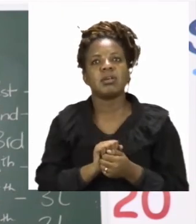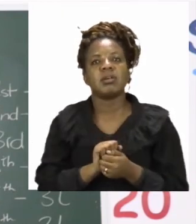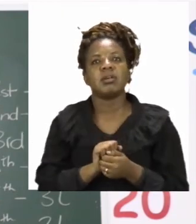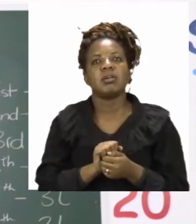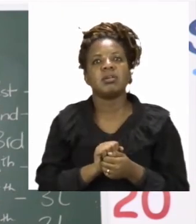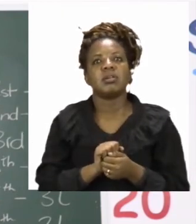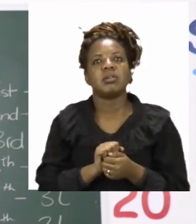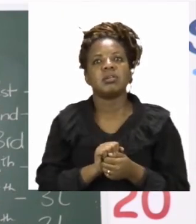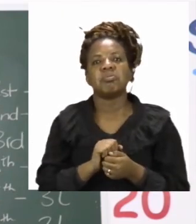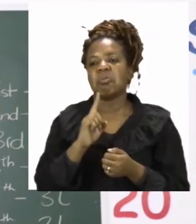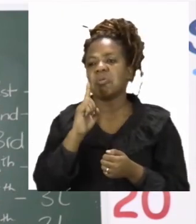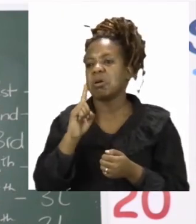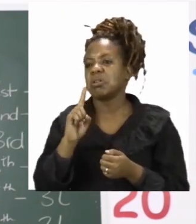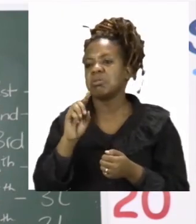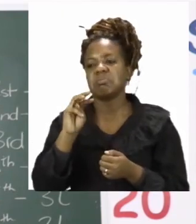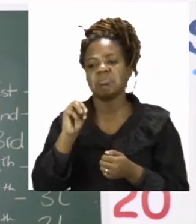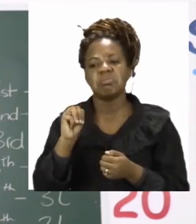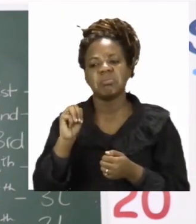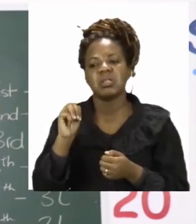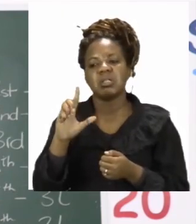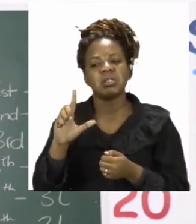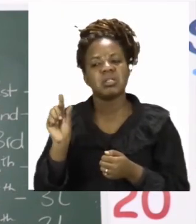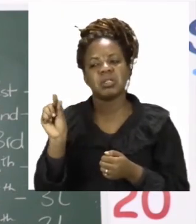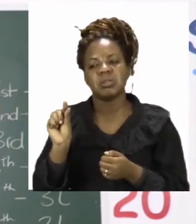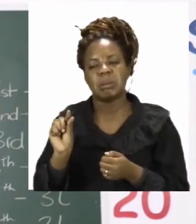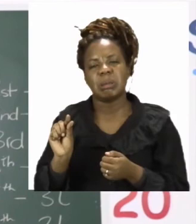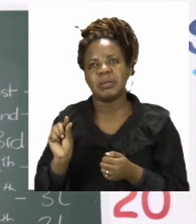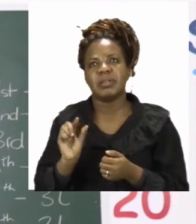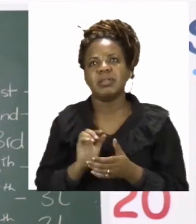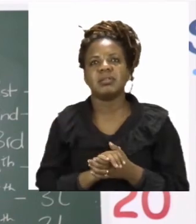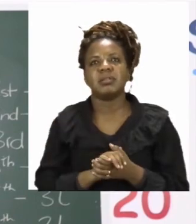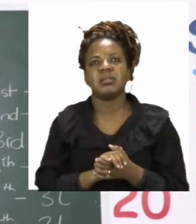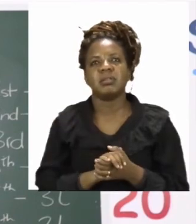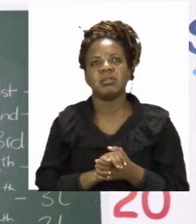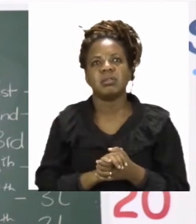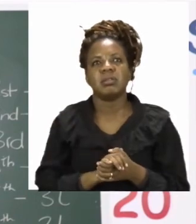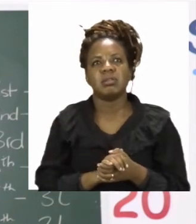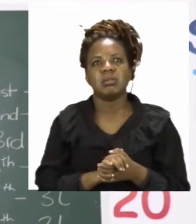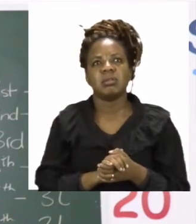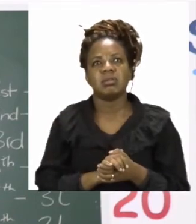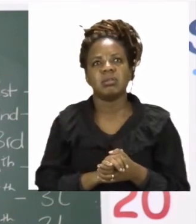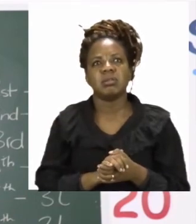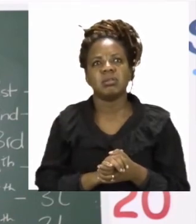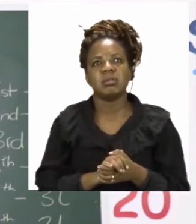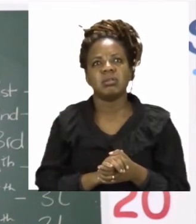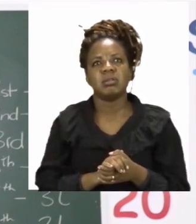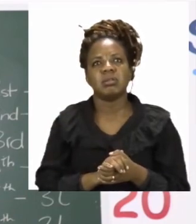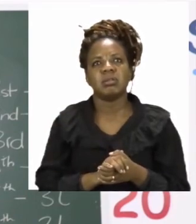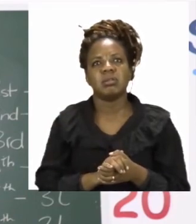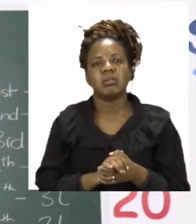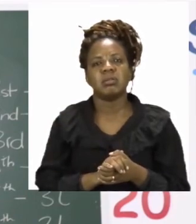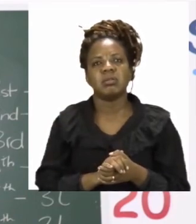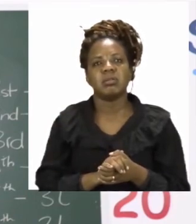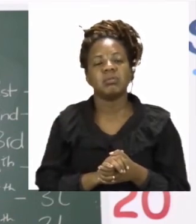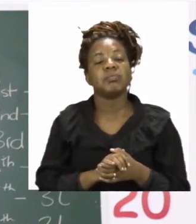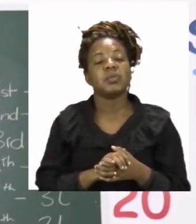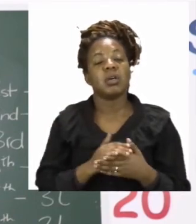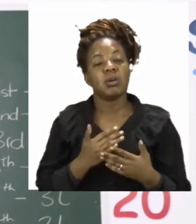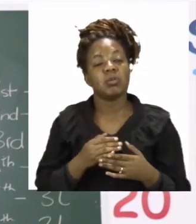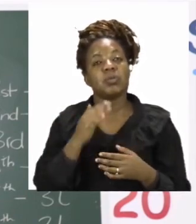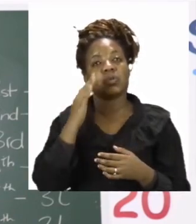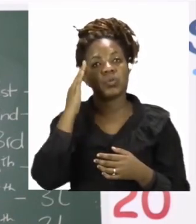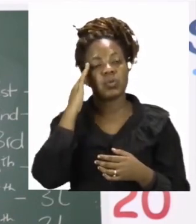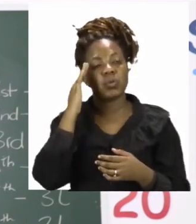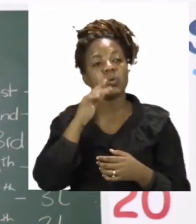1 milliliter. Instead, if we want everything to be equal or the same, then 1